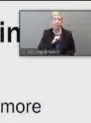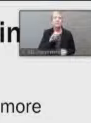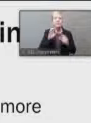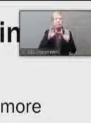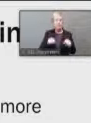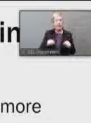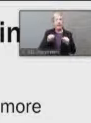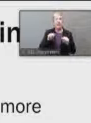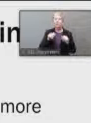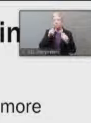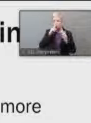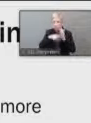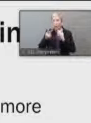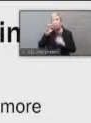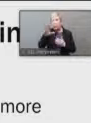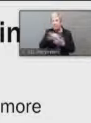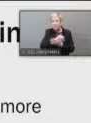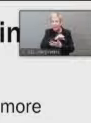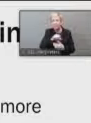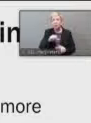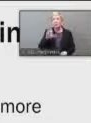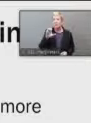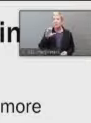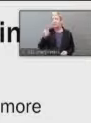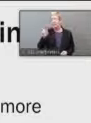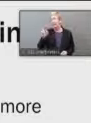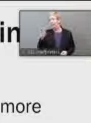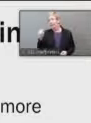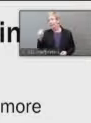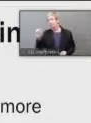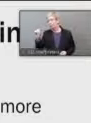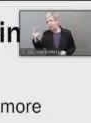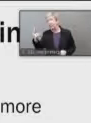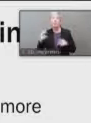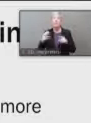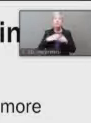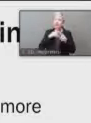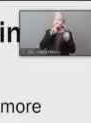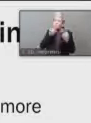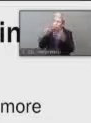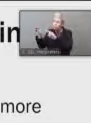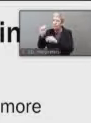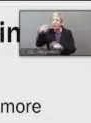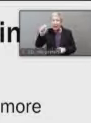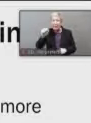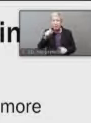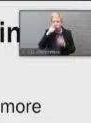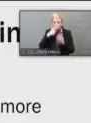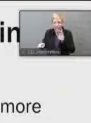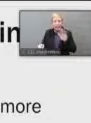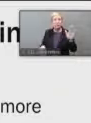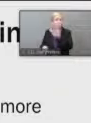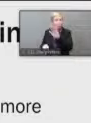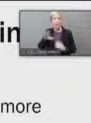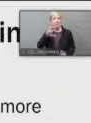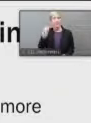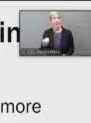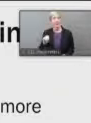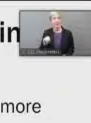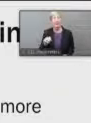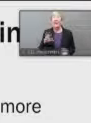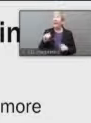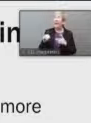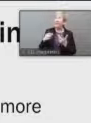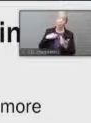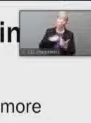you can go right to those maps. I want to encourage folks to look at that data, to look up your county, and of course we're always available for